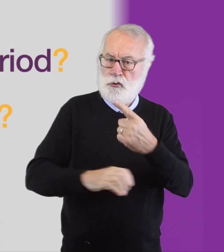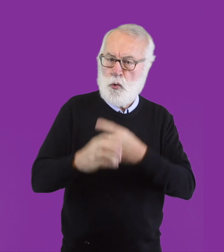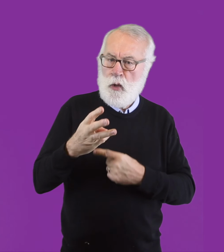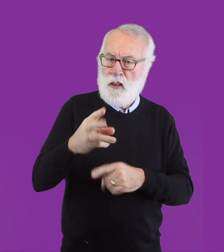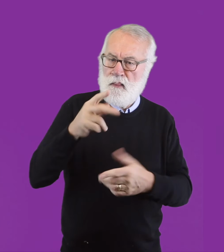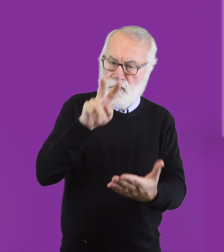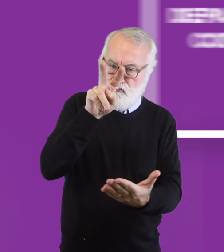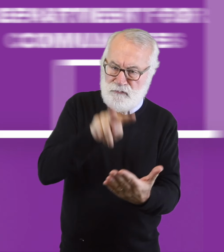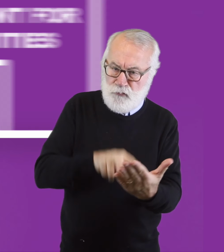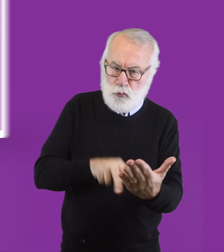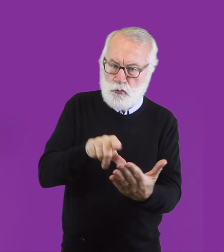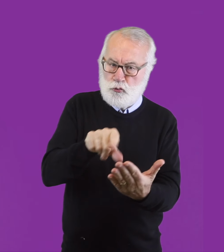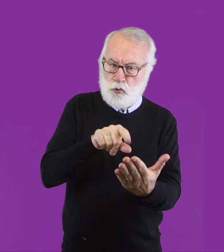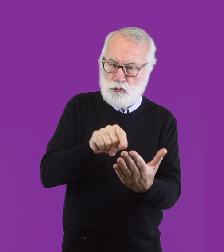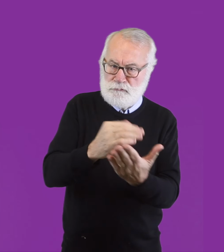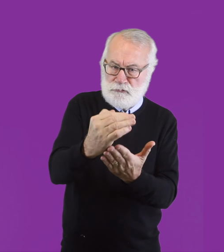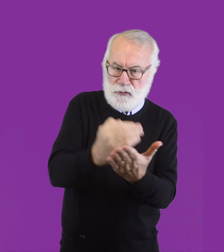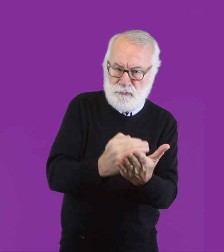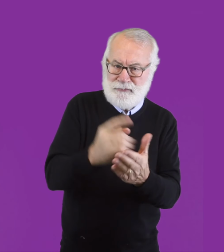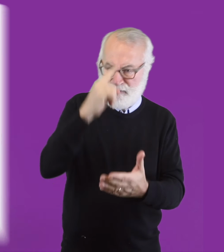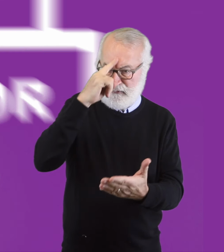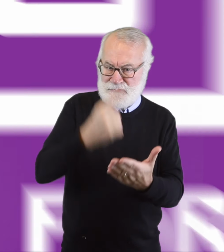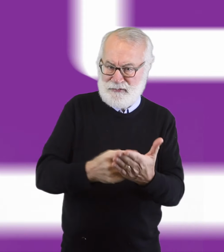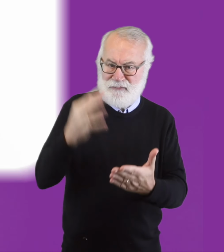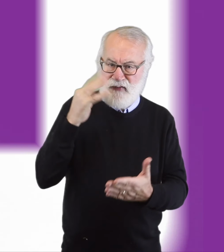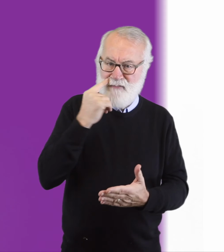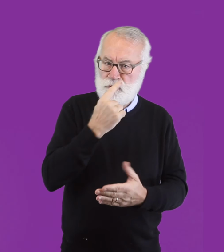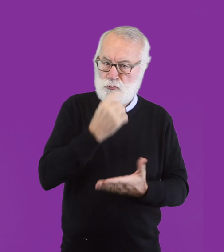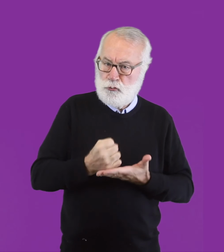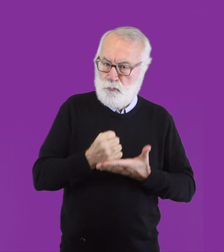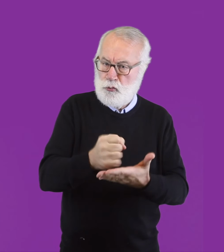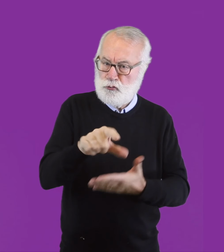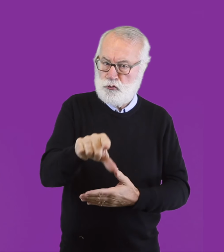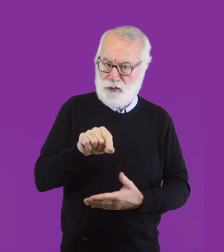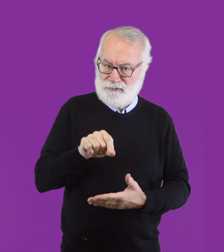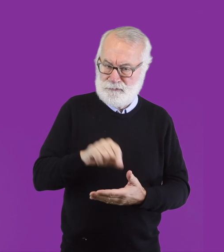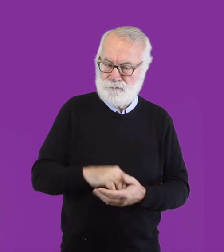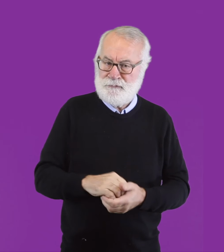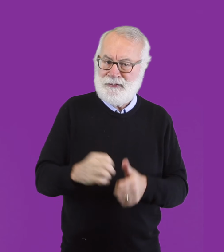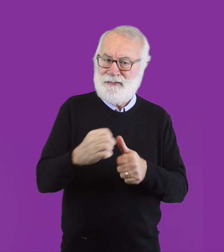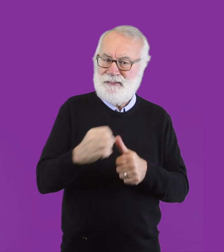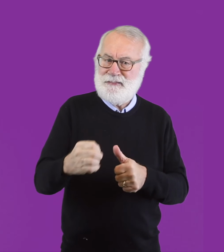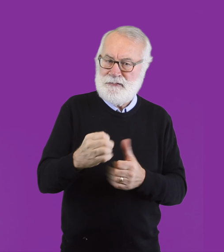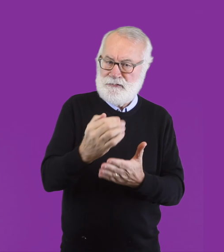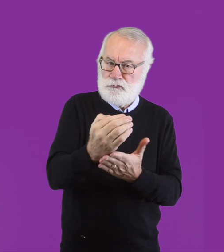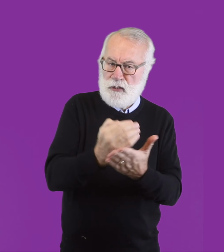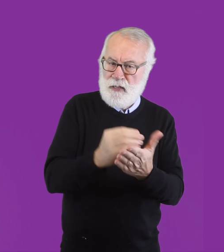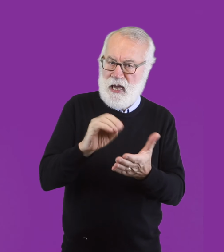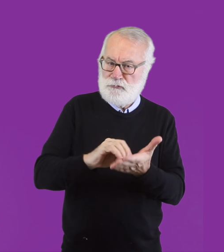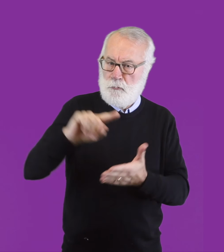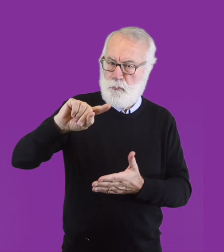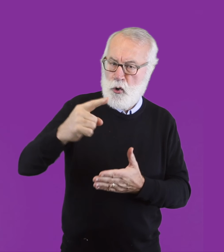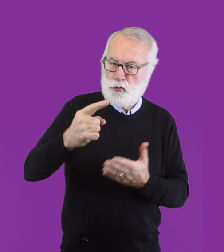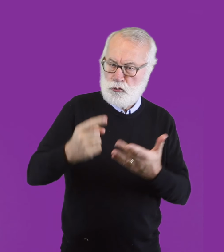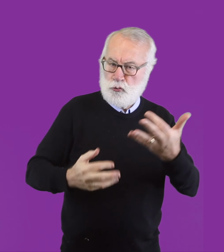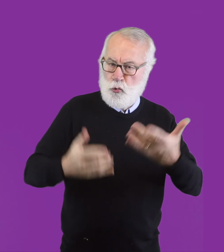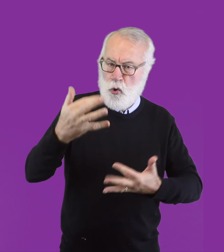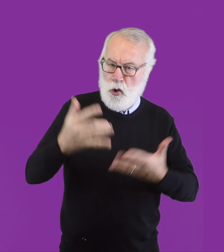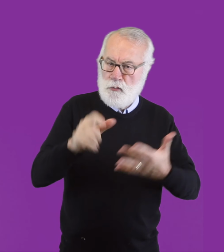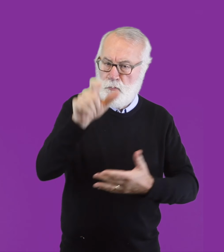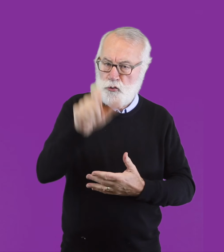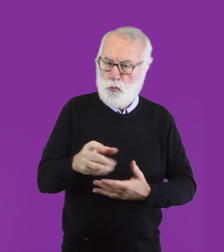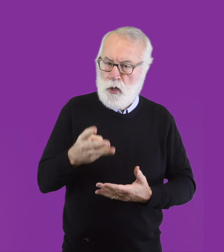A case manager in the Department for Communities will then review the chosen descriptor and decide if the evidence supports